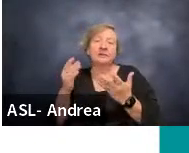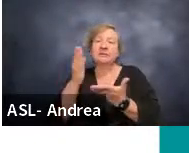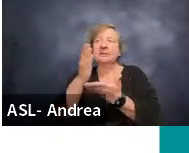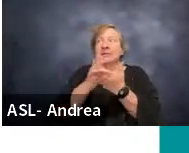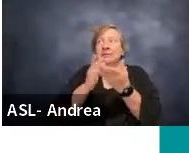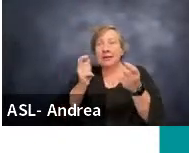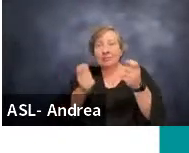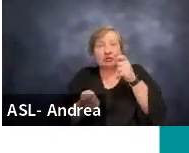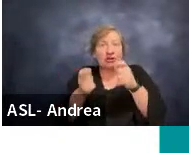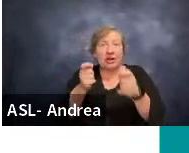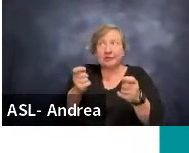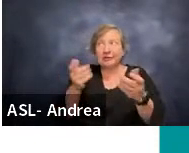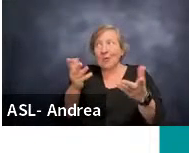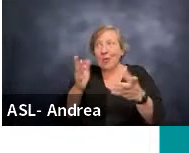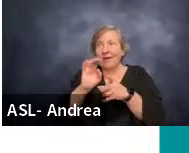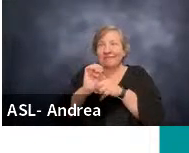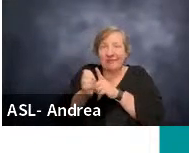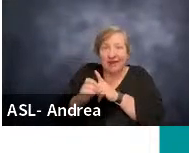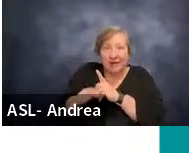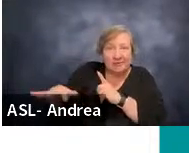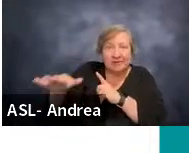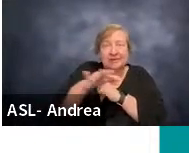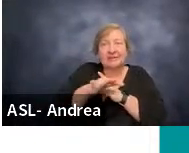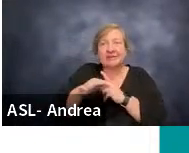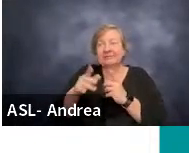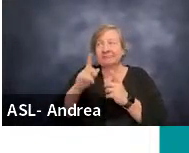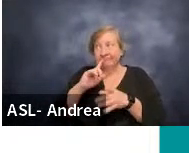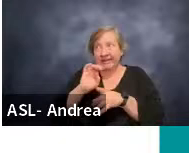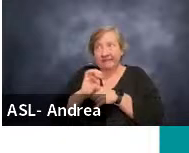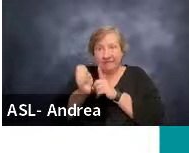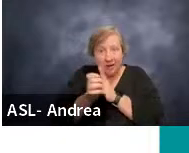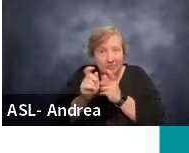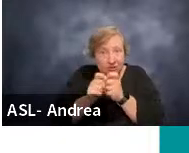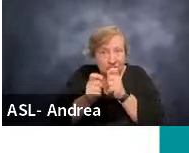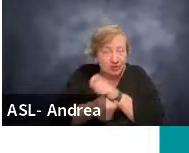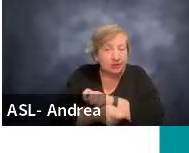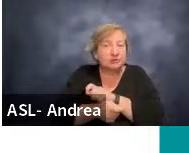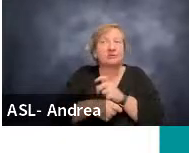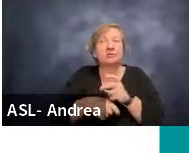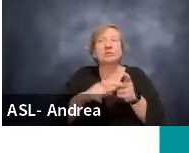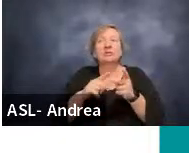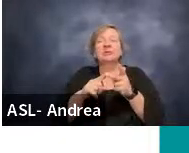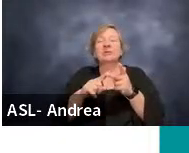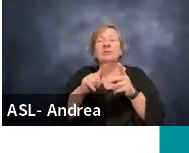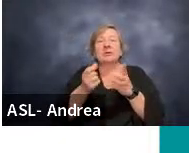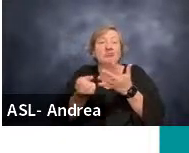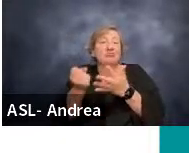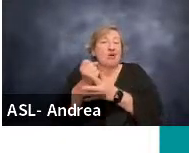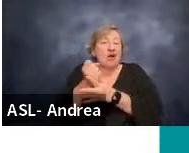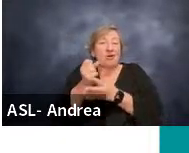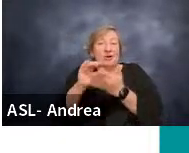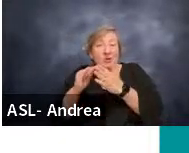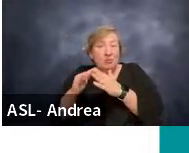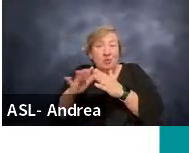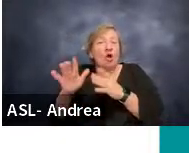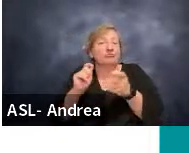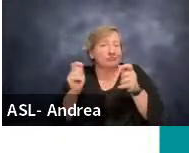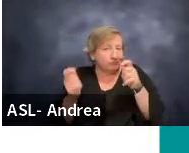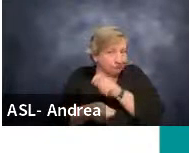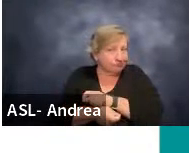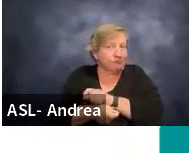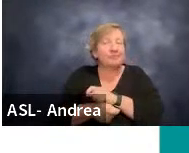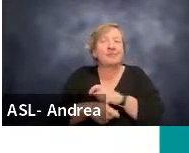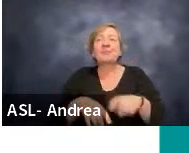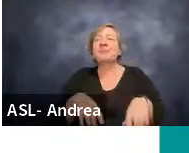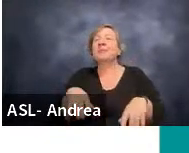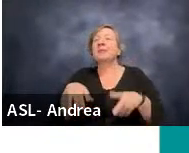the conditions, including the physical environment, different priorities in the community, and